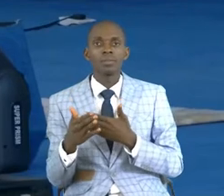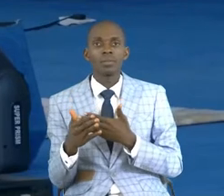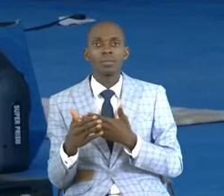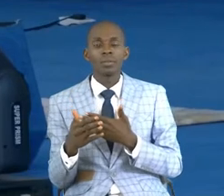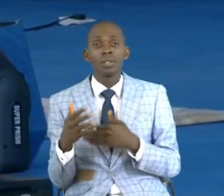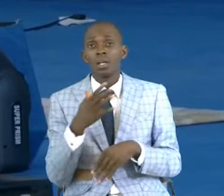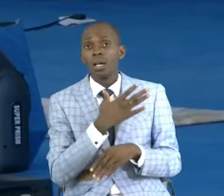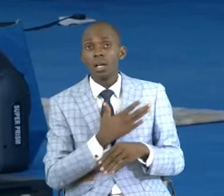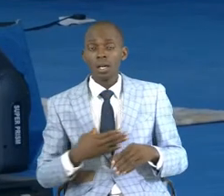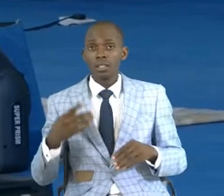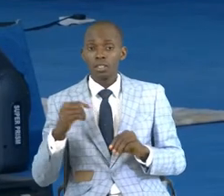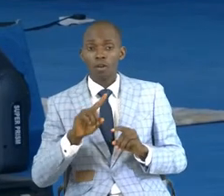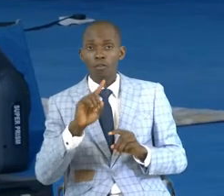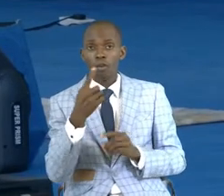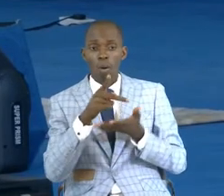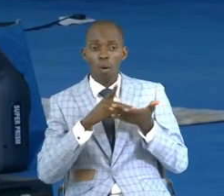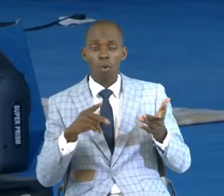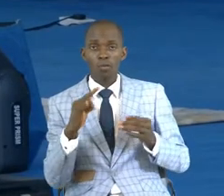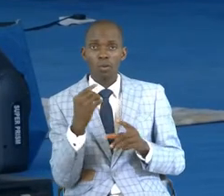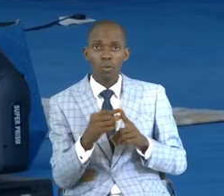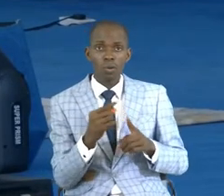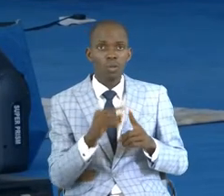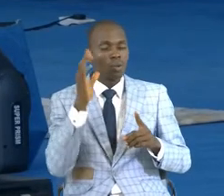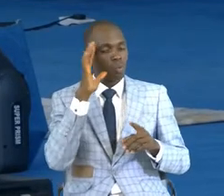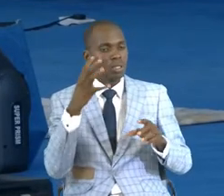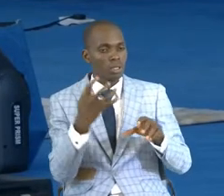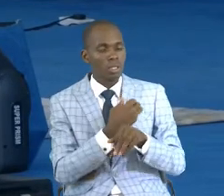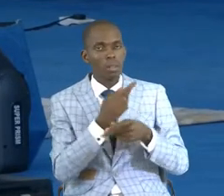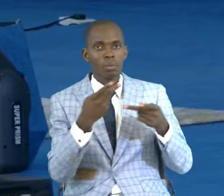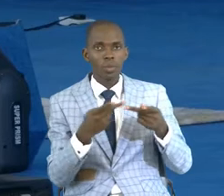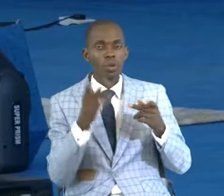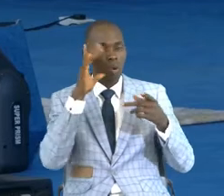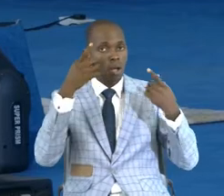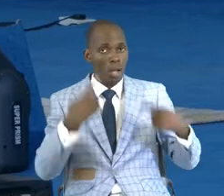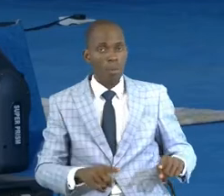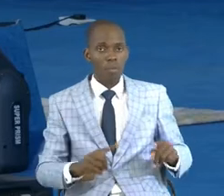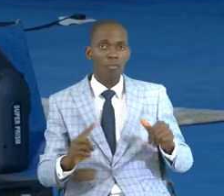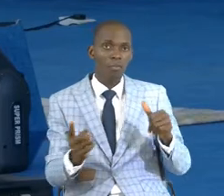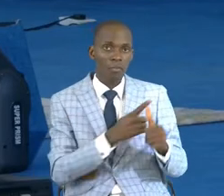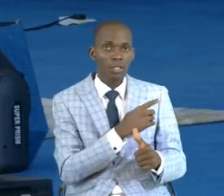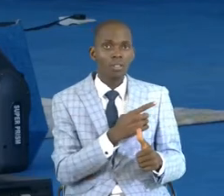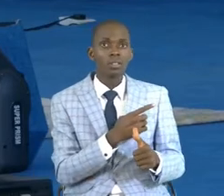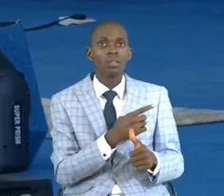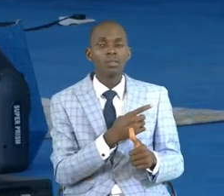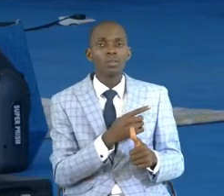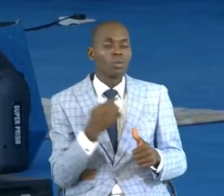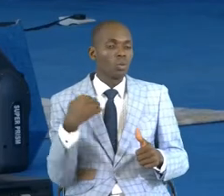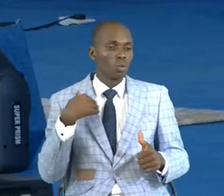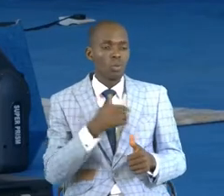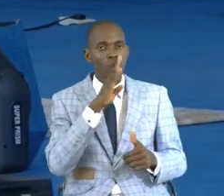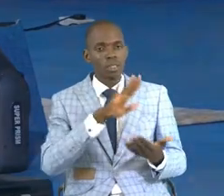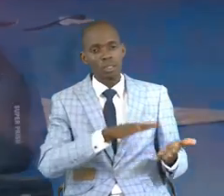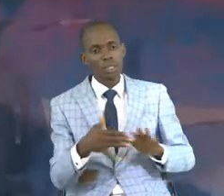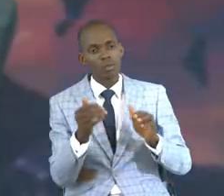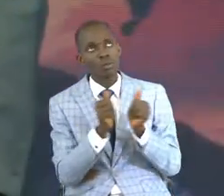first part will take place first if we be dead with Him. Only